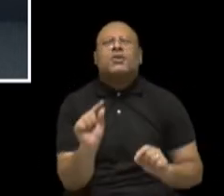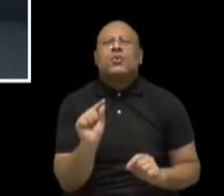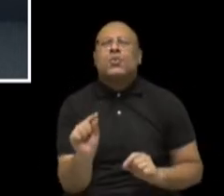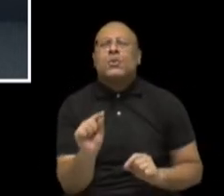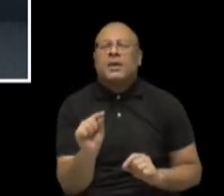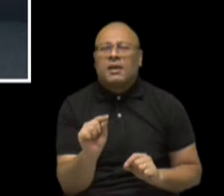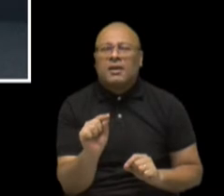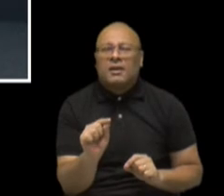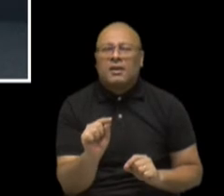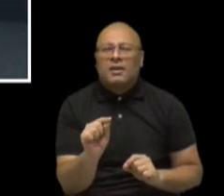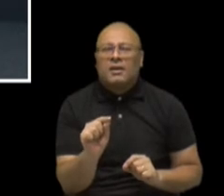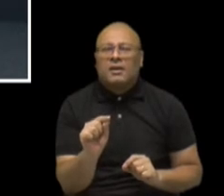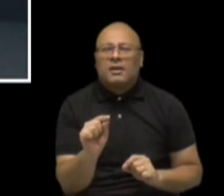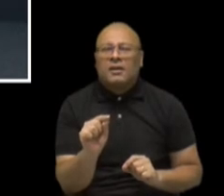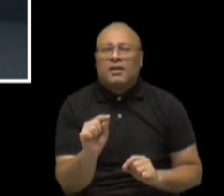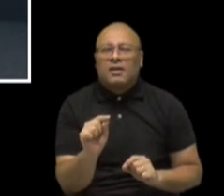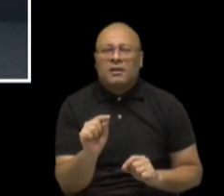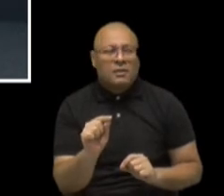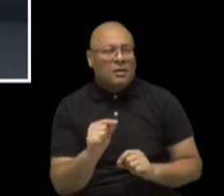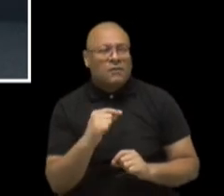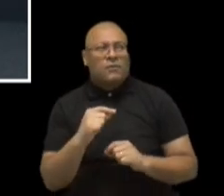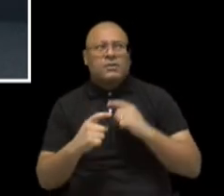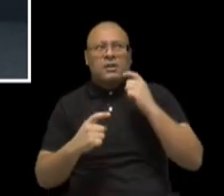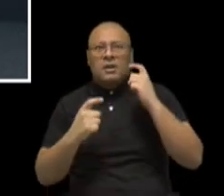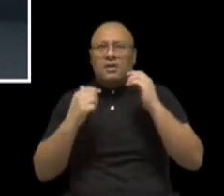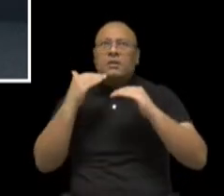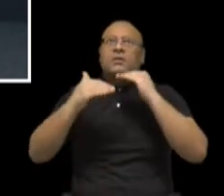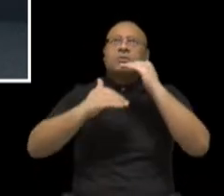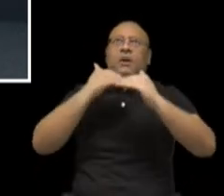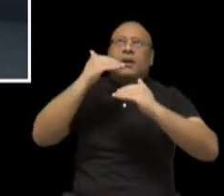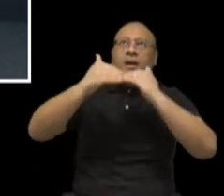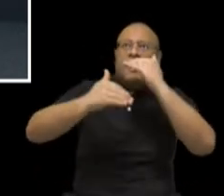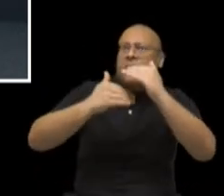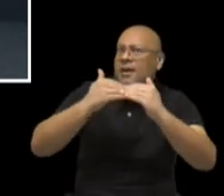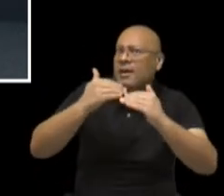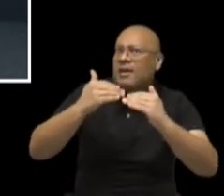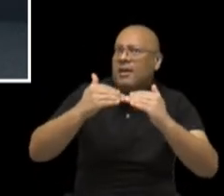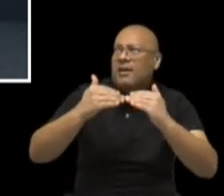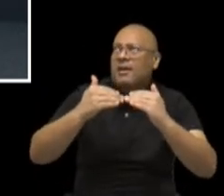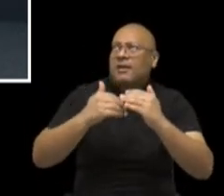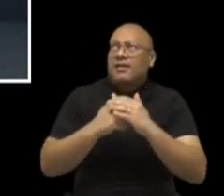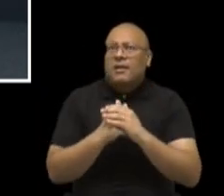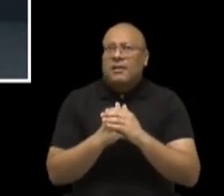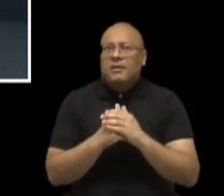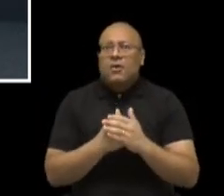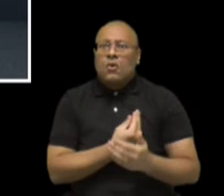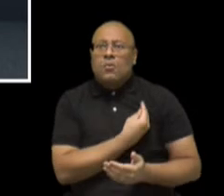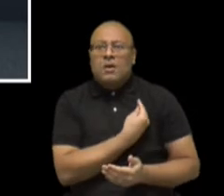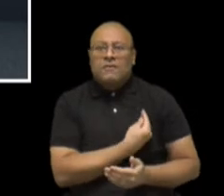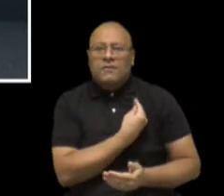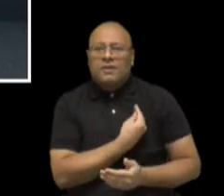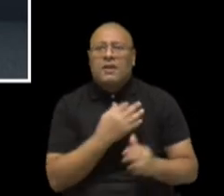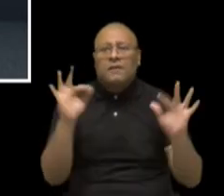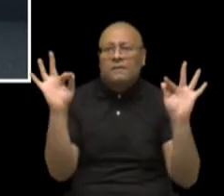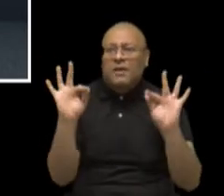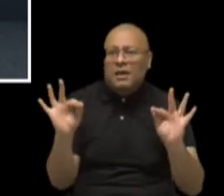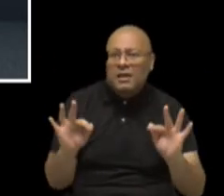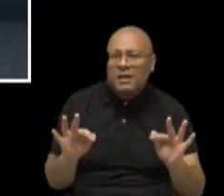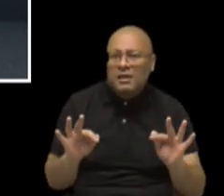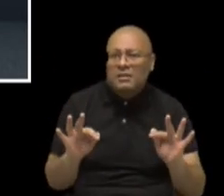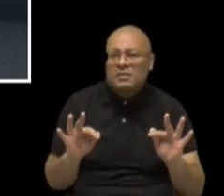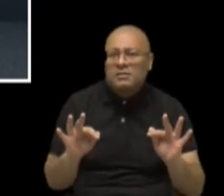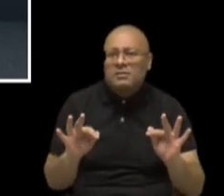you know, a successful career, or is it a happy life?